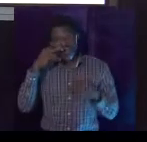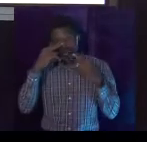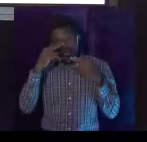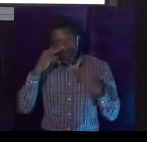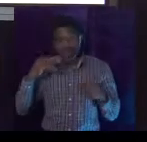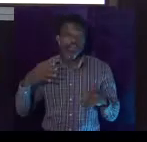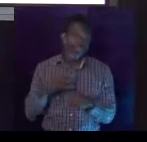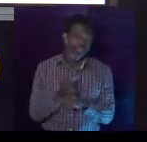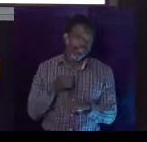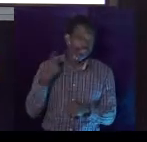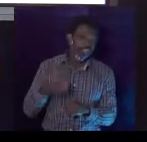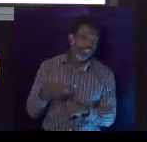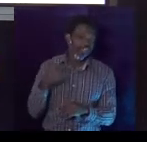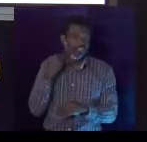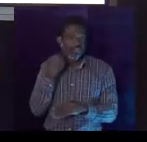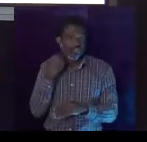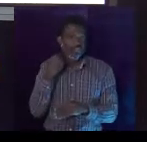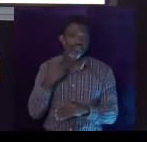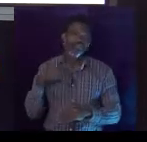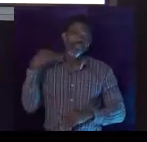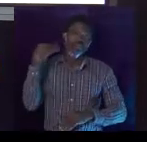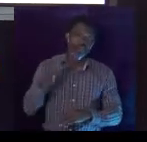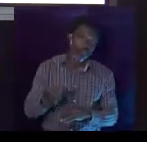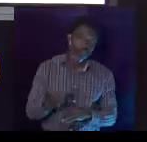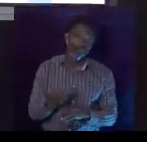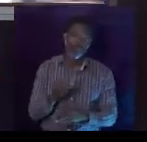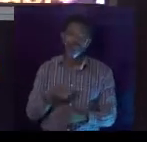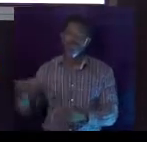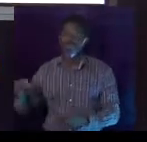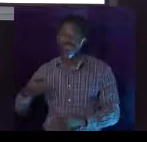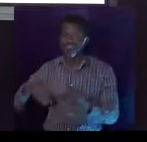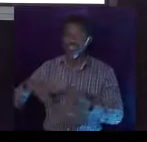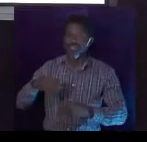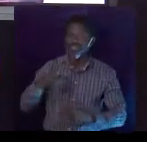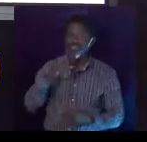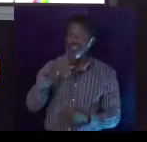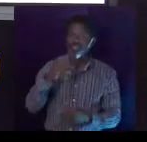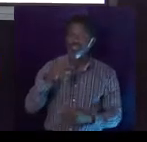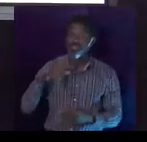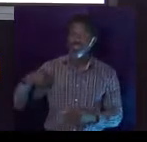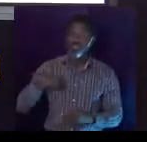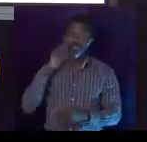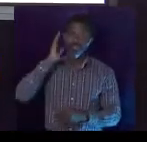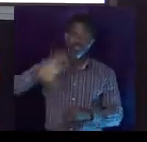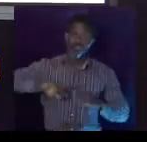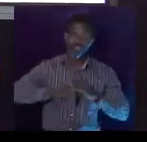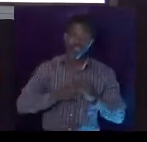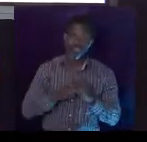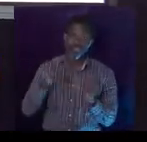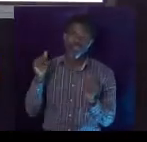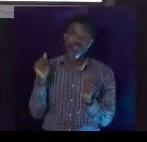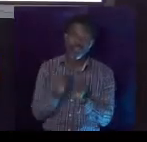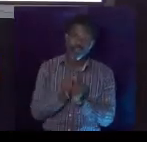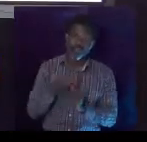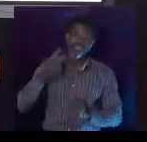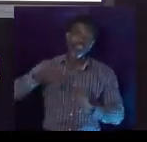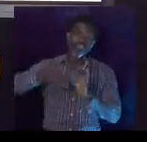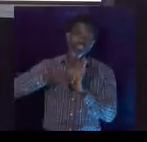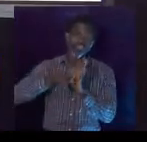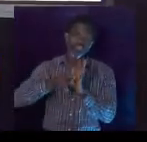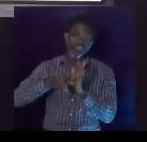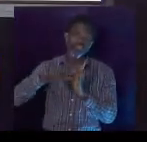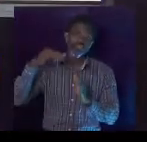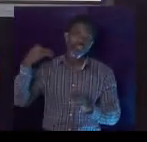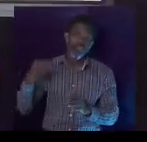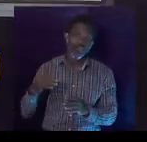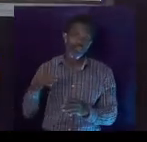temperatures of objects around you. Before we go into today's lesson, we would begin with a review of